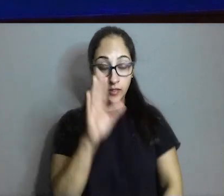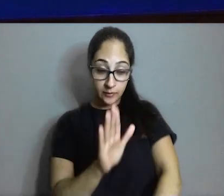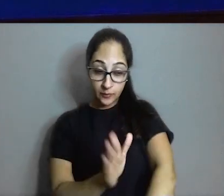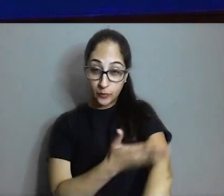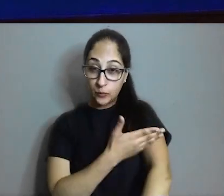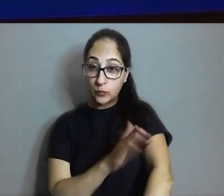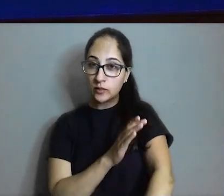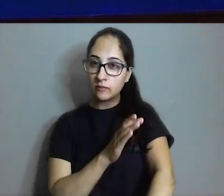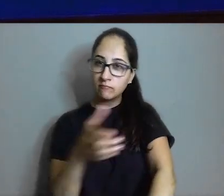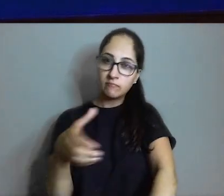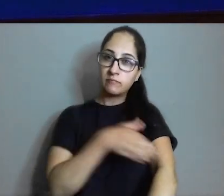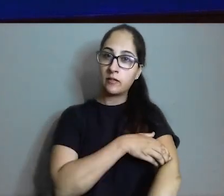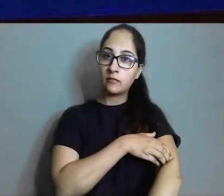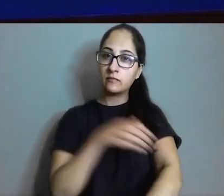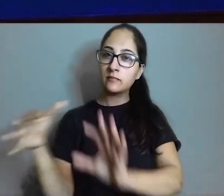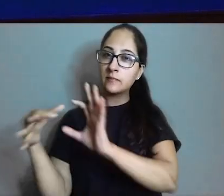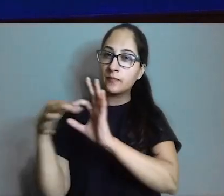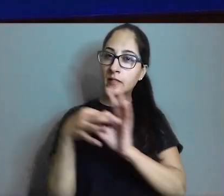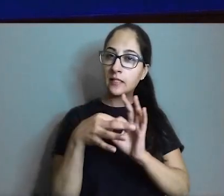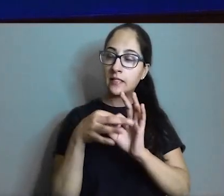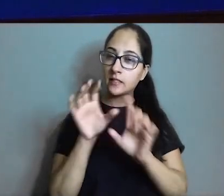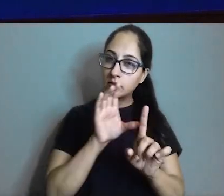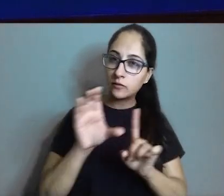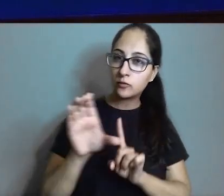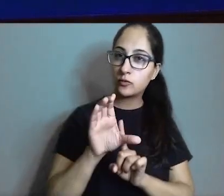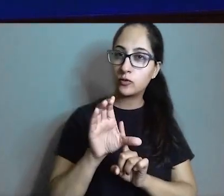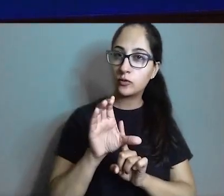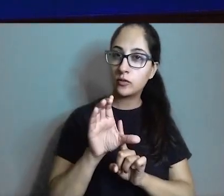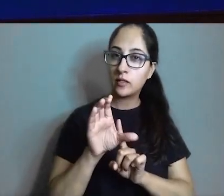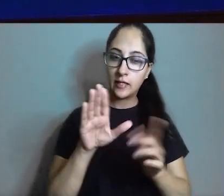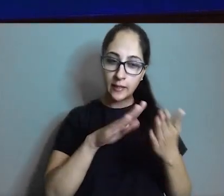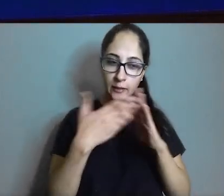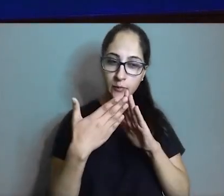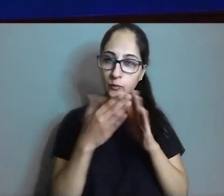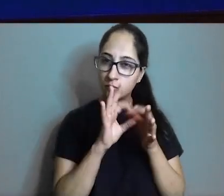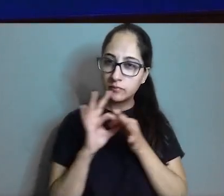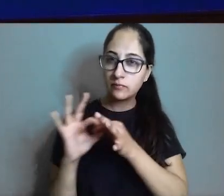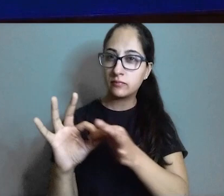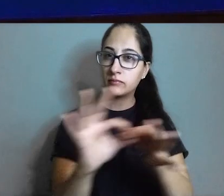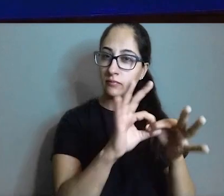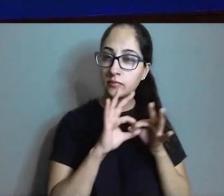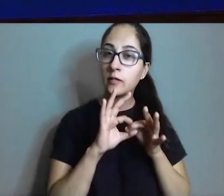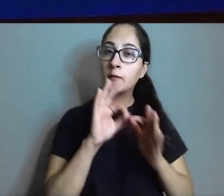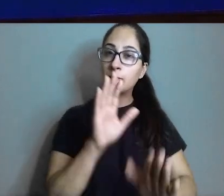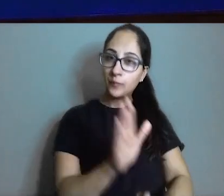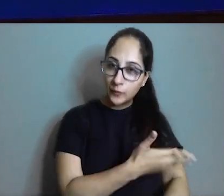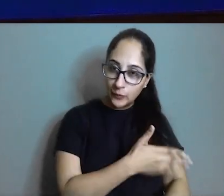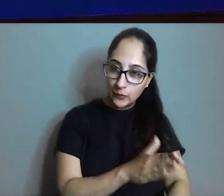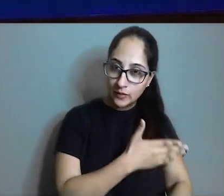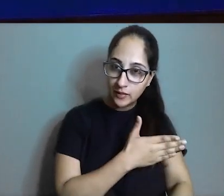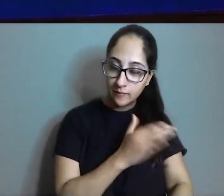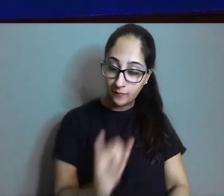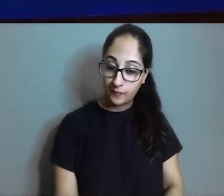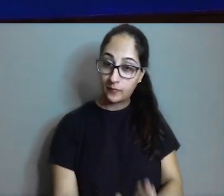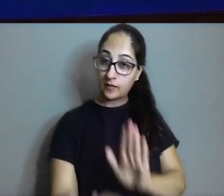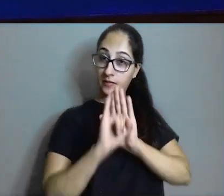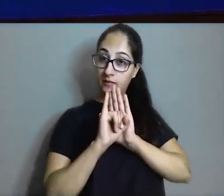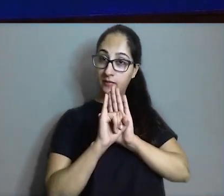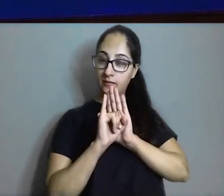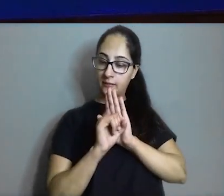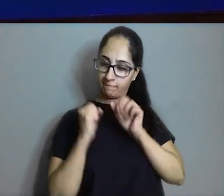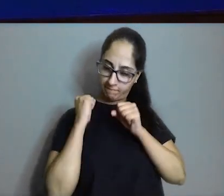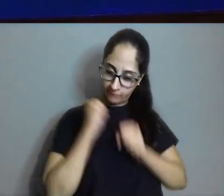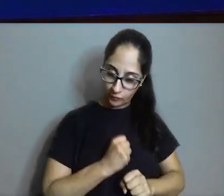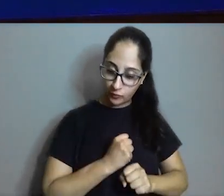about the ways in which music can bring a strong cultural anchor, deepening a sense of community,